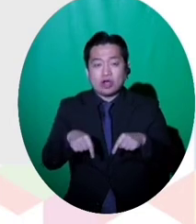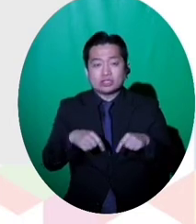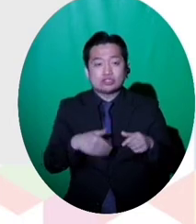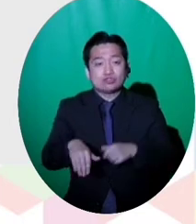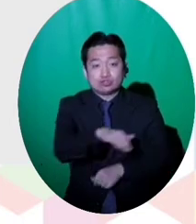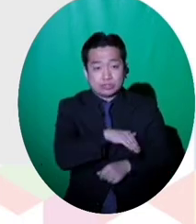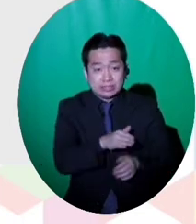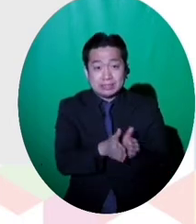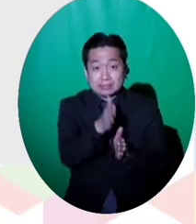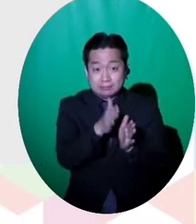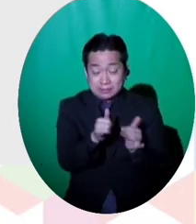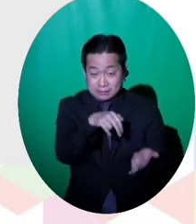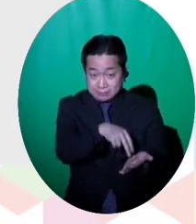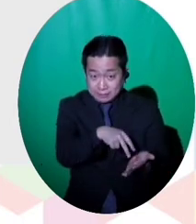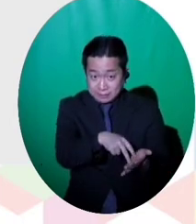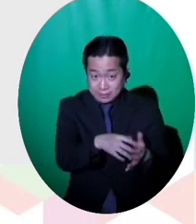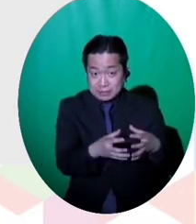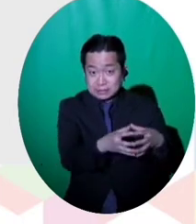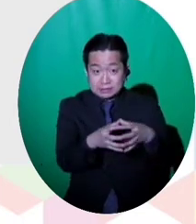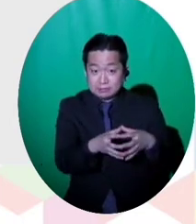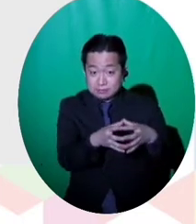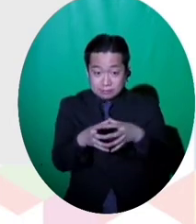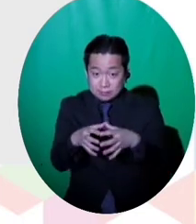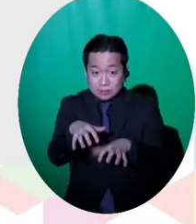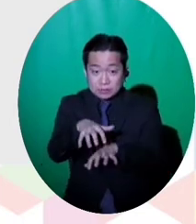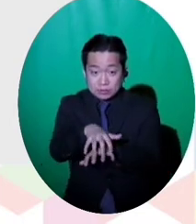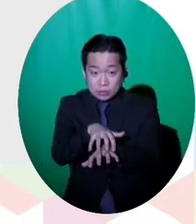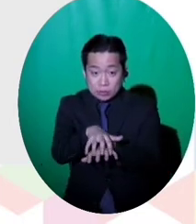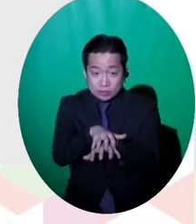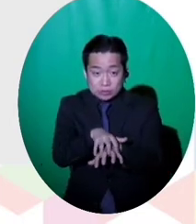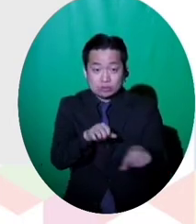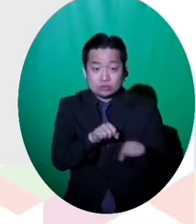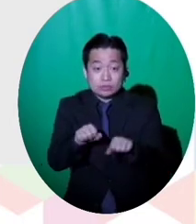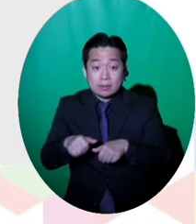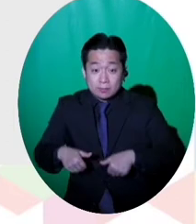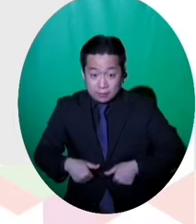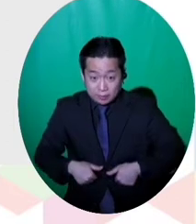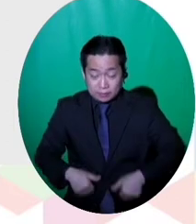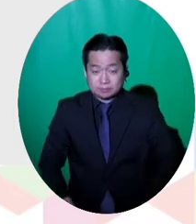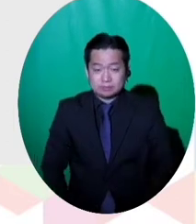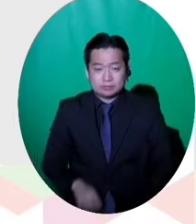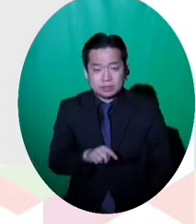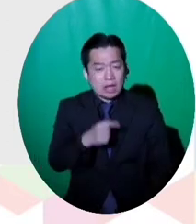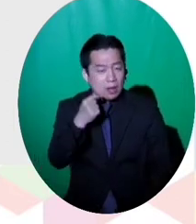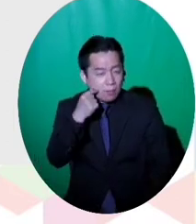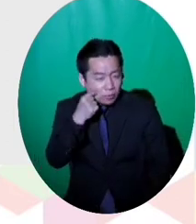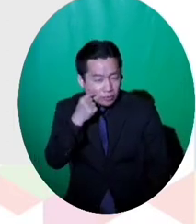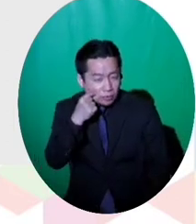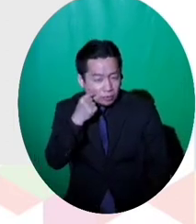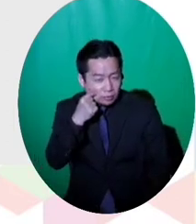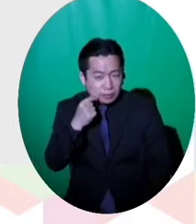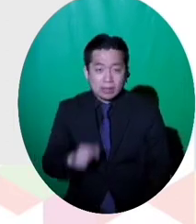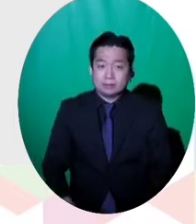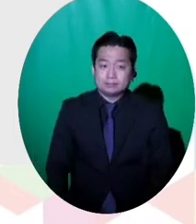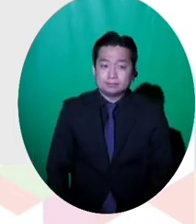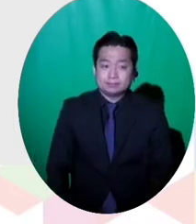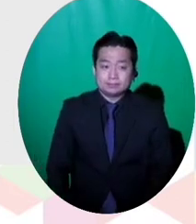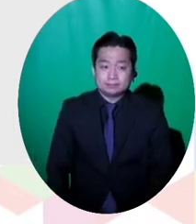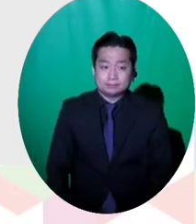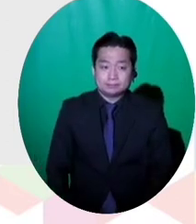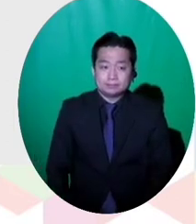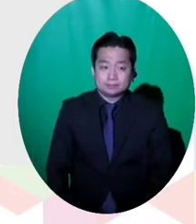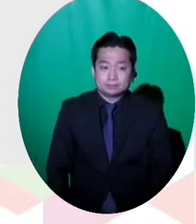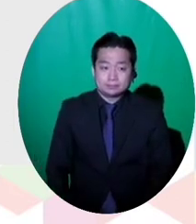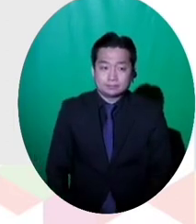fact irrelevant from this standpoint. Now, oligarchic wealth then shapes the rest of the political economy in a